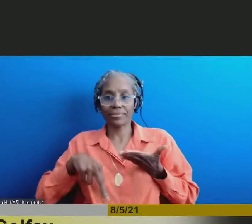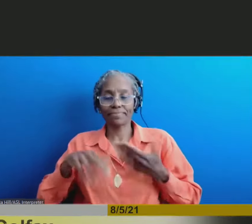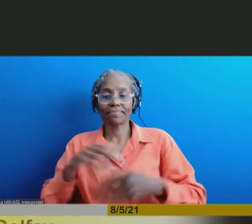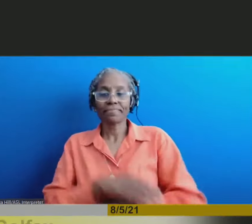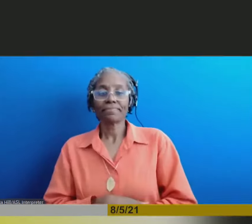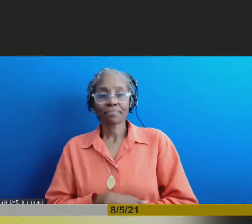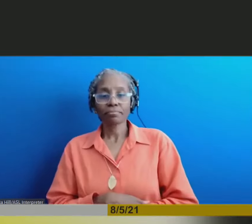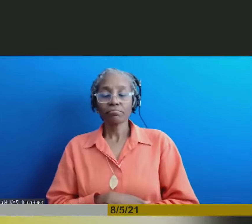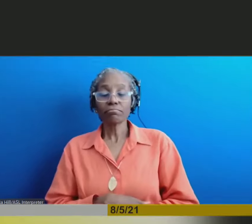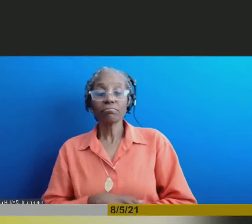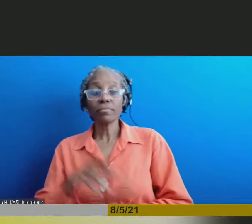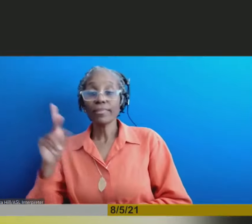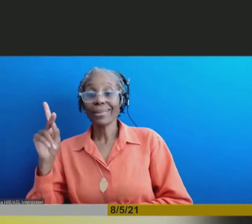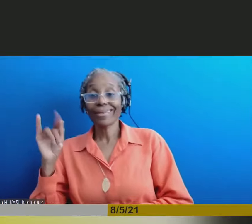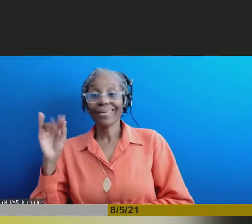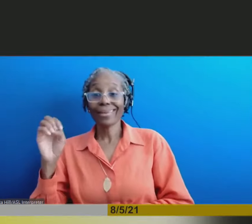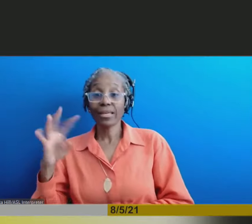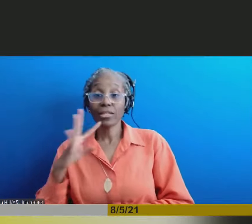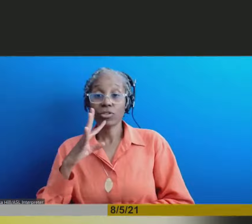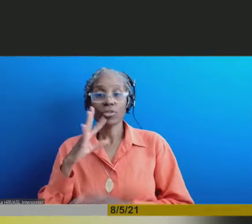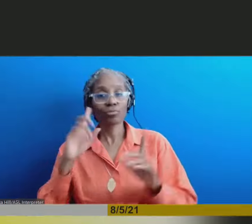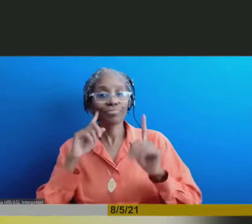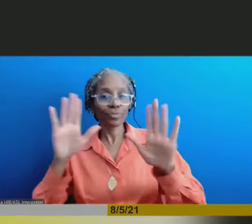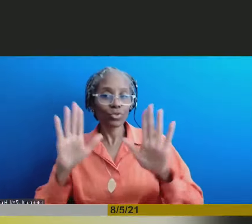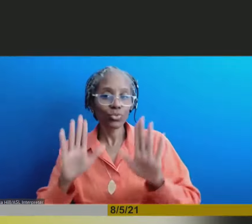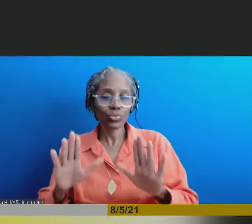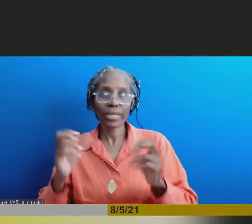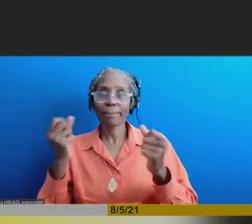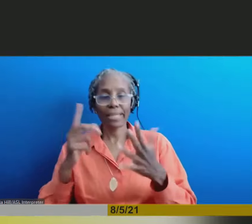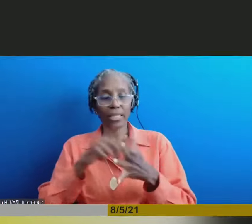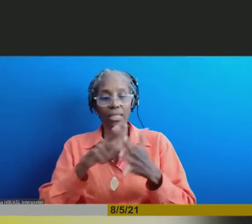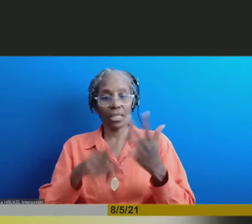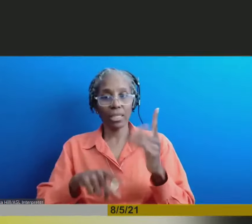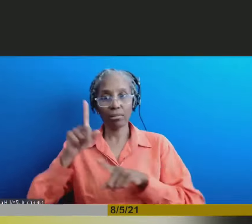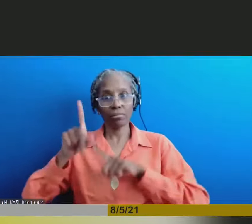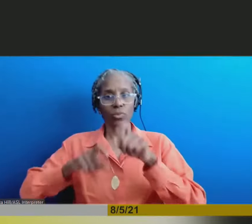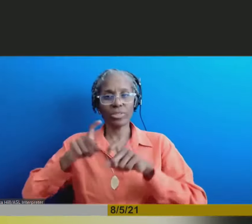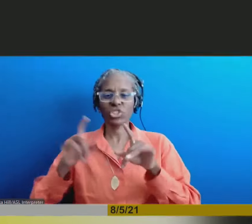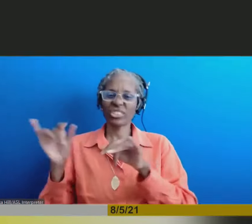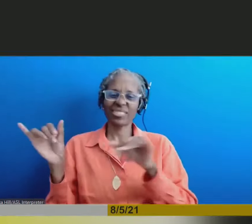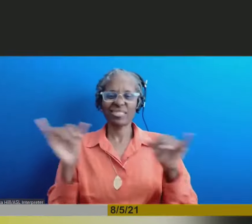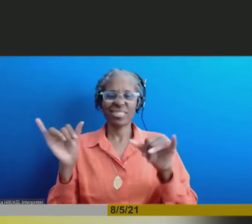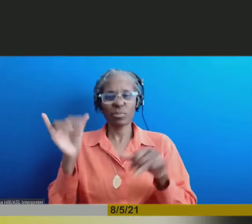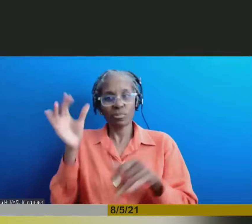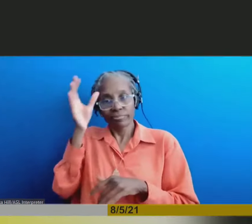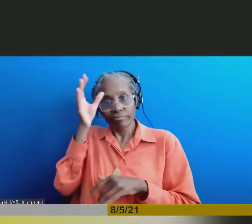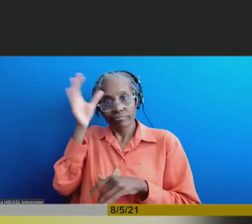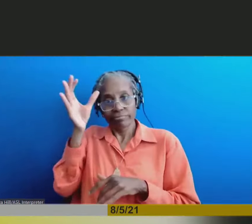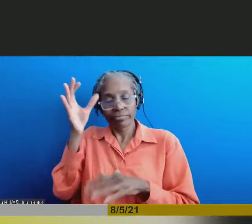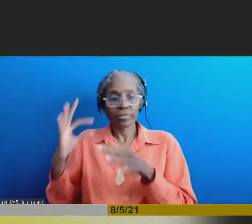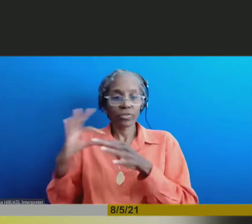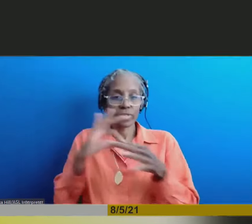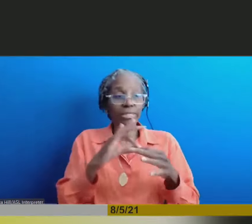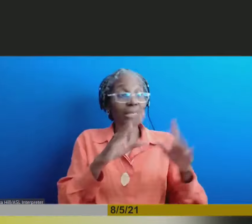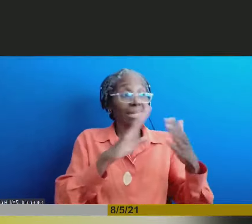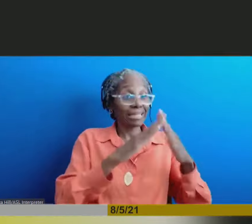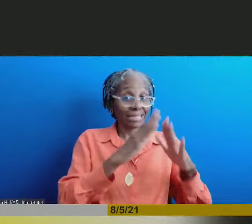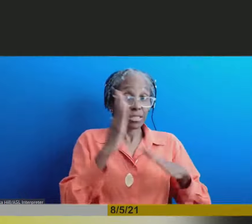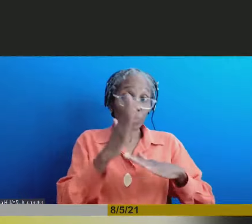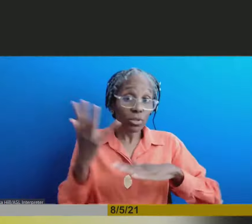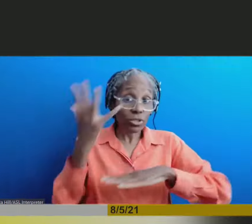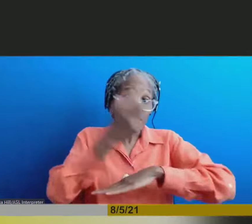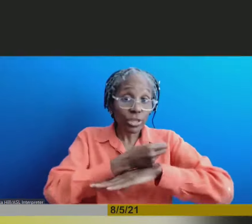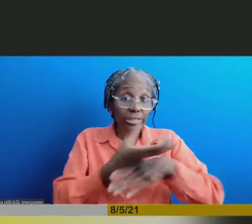Okay, great. We had a lot of questions in here, which are similar to the earlier one about, will the city shut down again? But